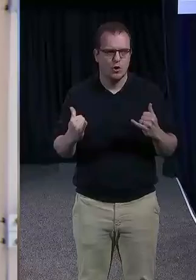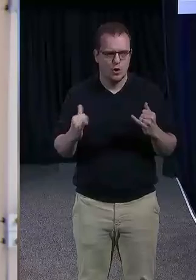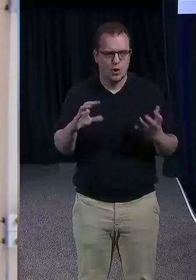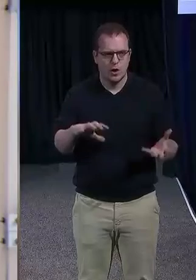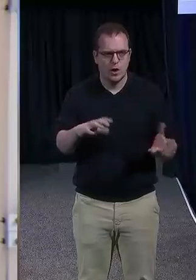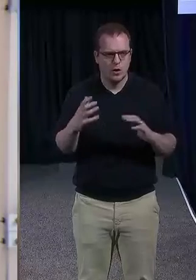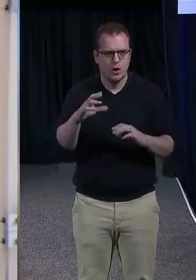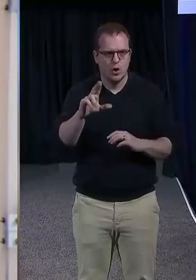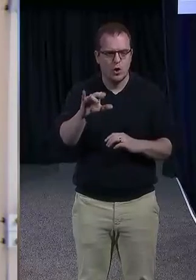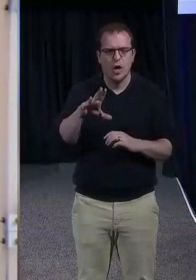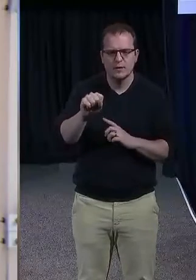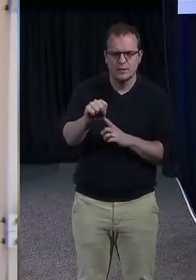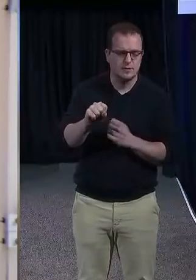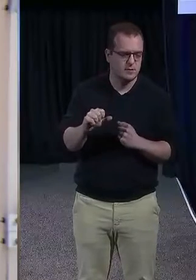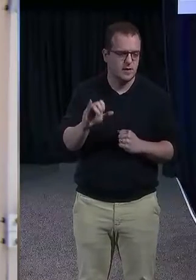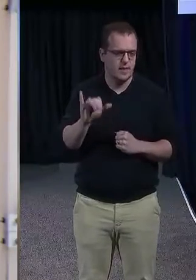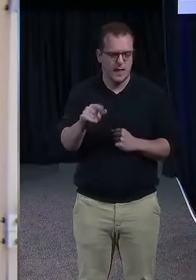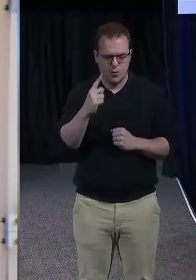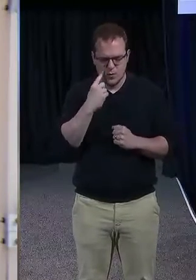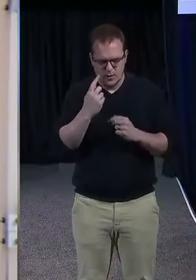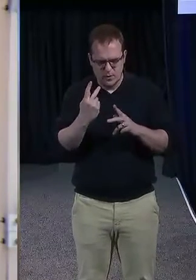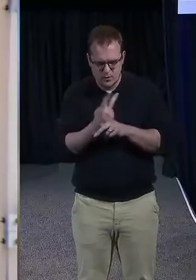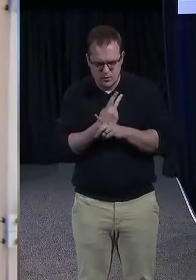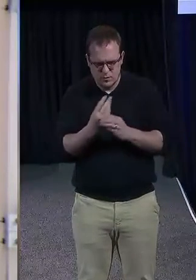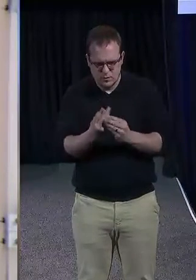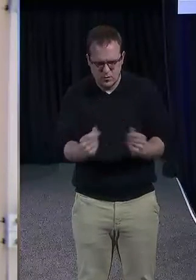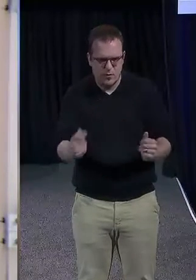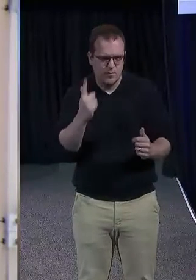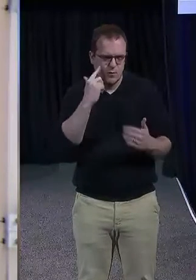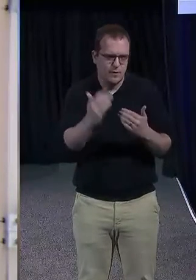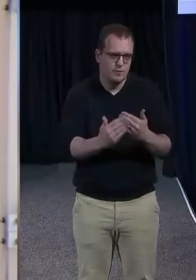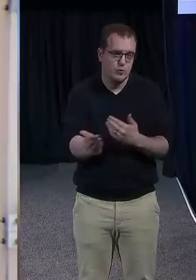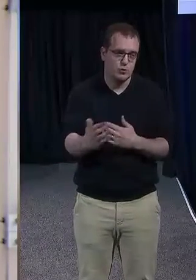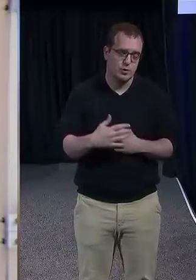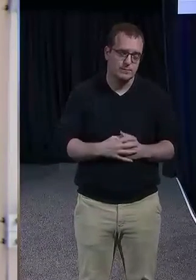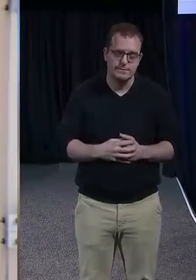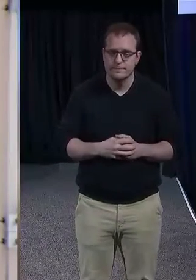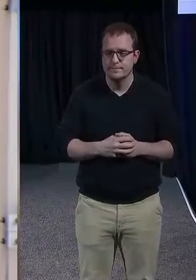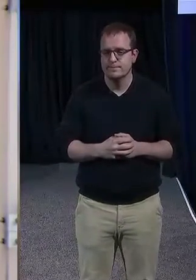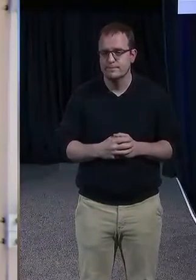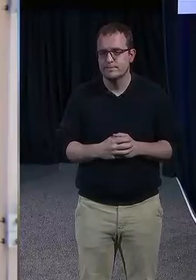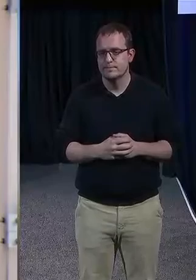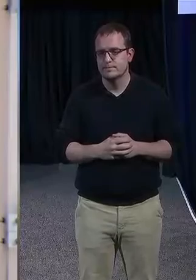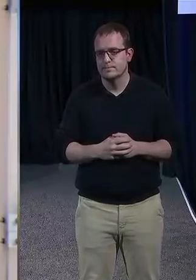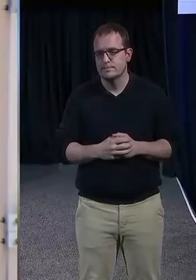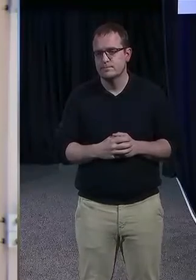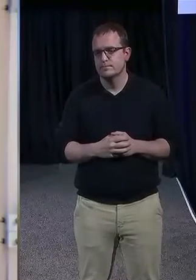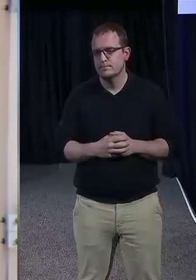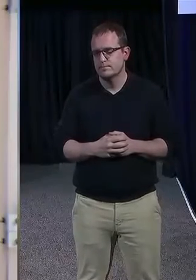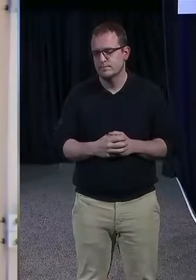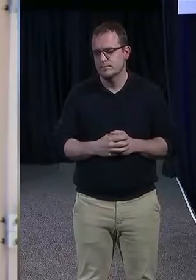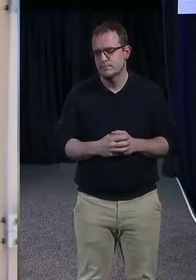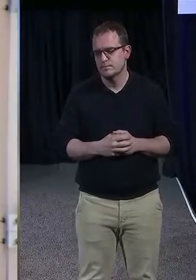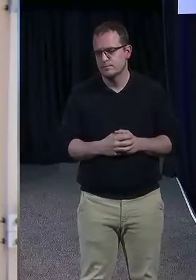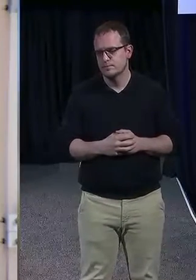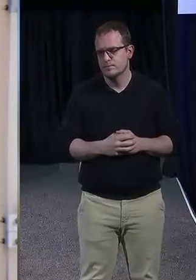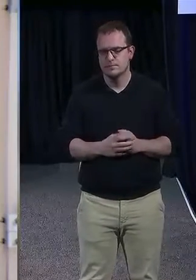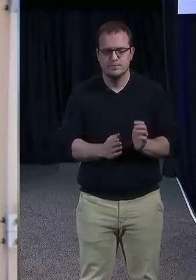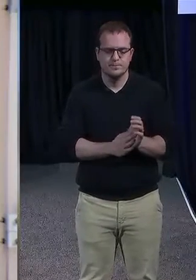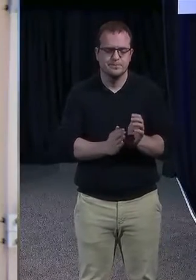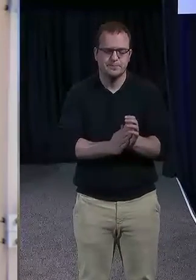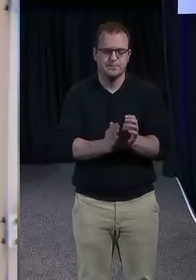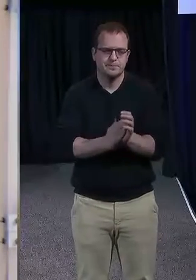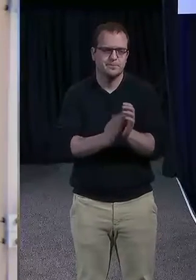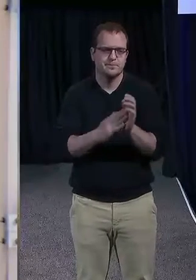And that is what we need to think about in the future. Thank you. Dr. King.